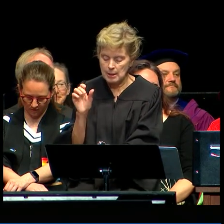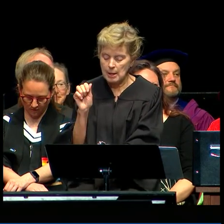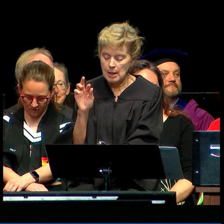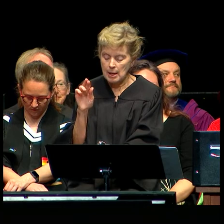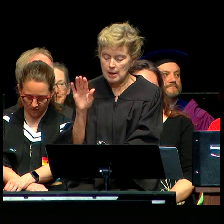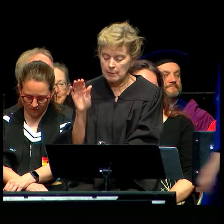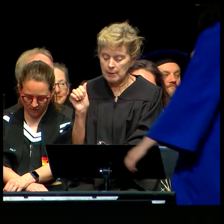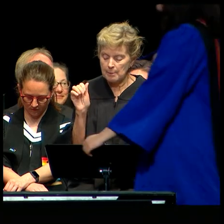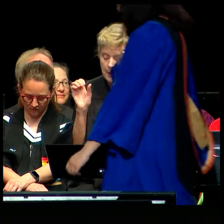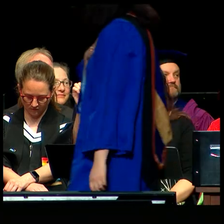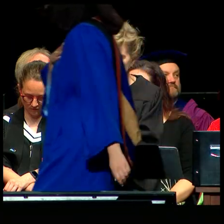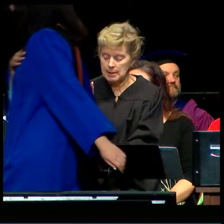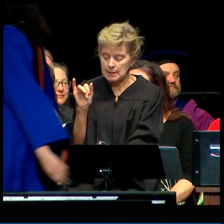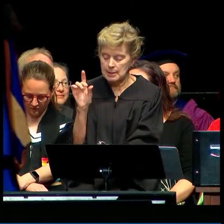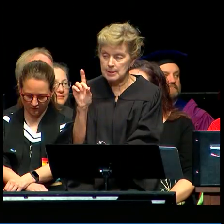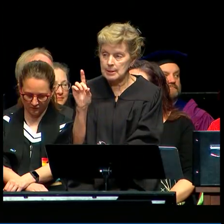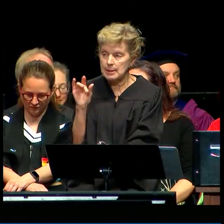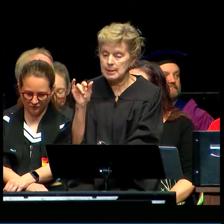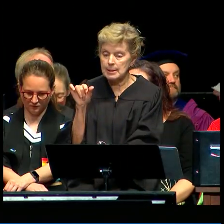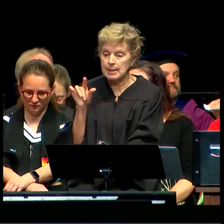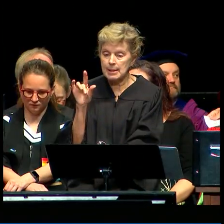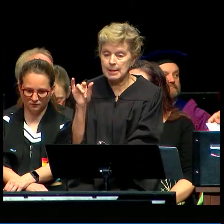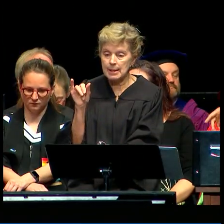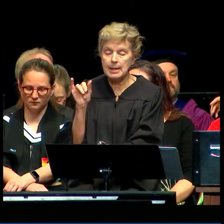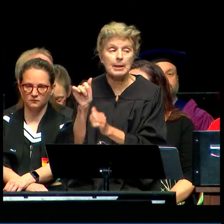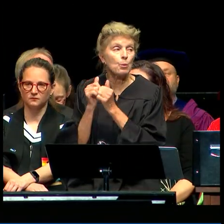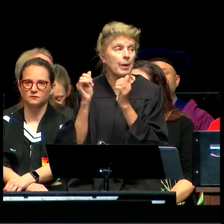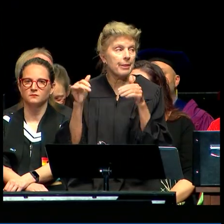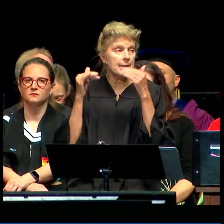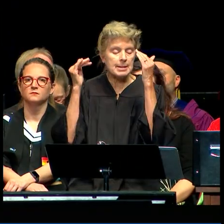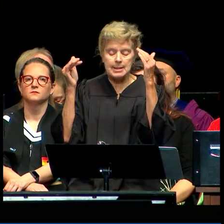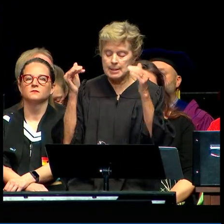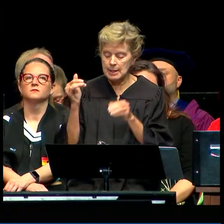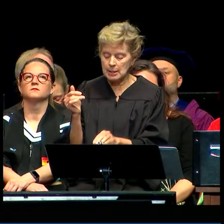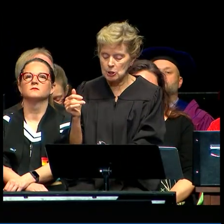Ariba Siddiqui, with distinction.